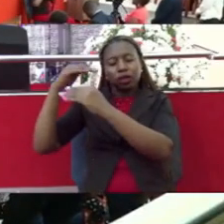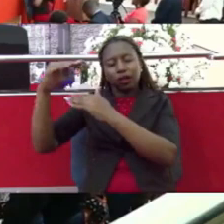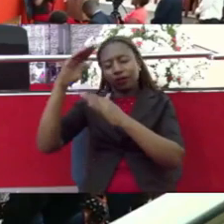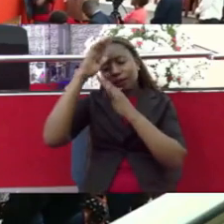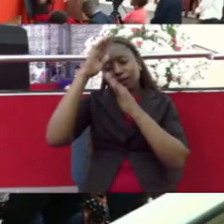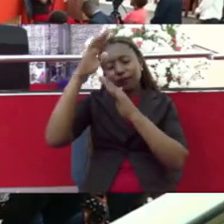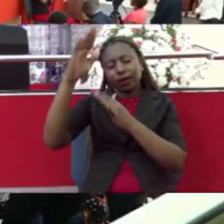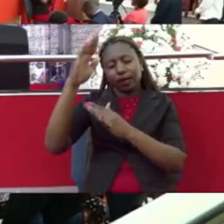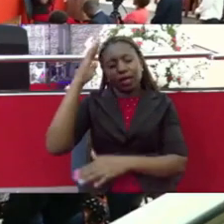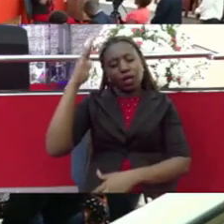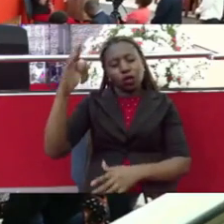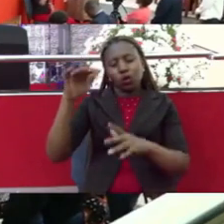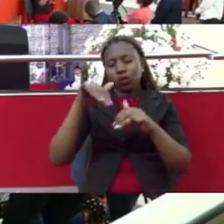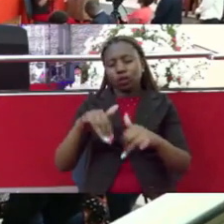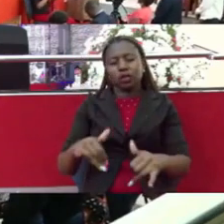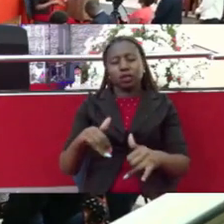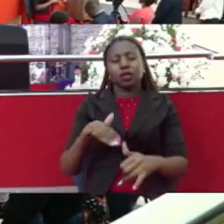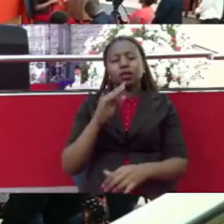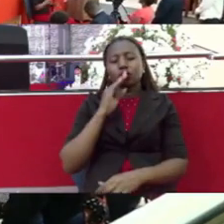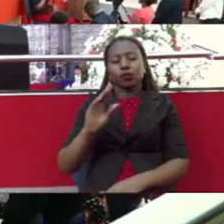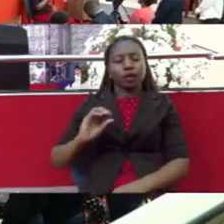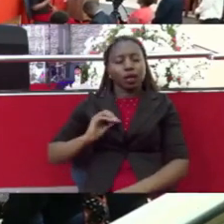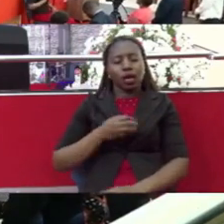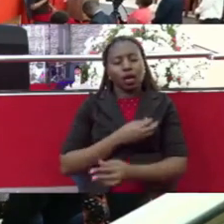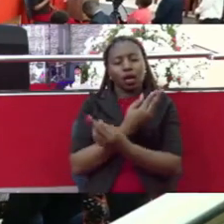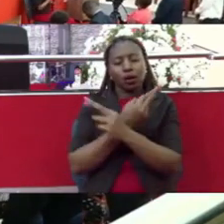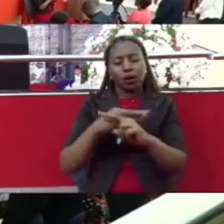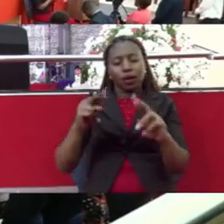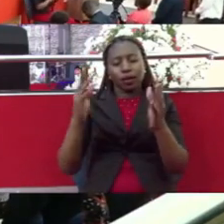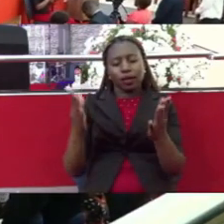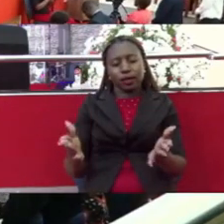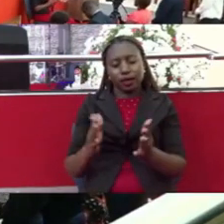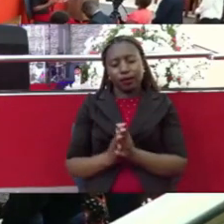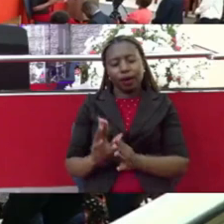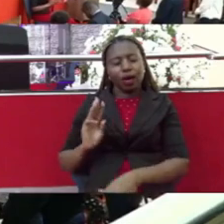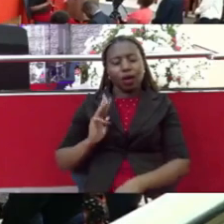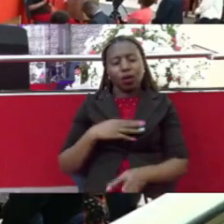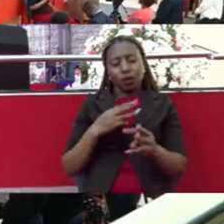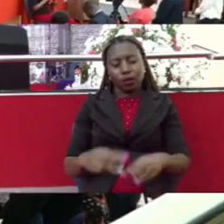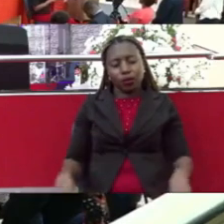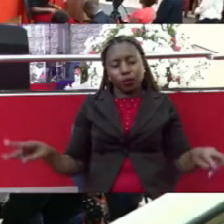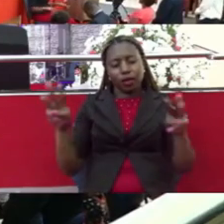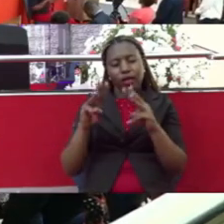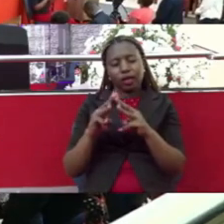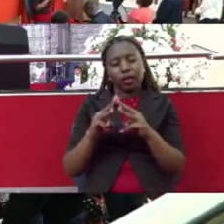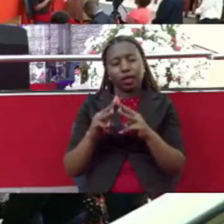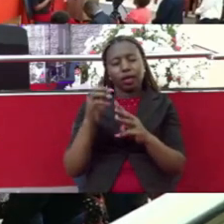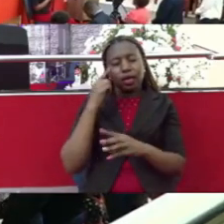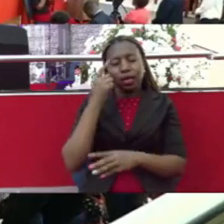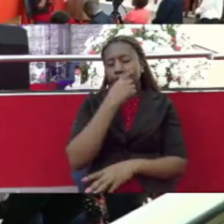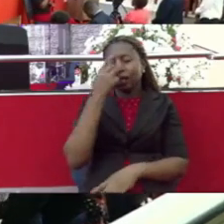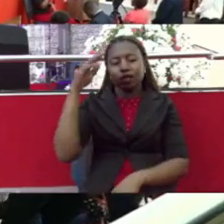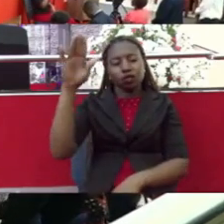our Redeemer. Kwa sababu baba wetu unabakia mkombozi wetu. We are valuable, Lord, in your eyes. Sisi ni wa dhamana machoni pako.